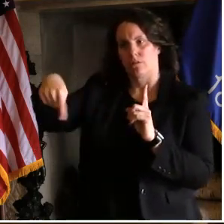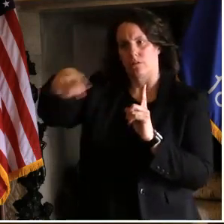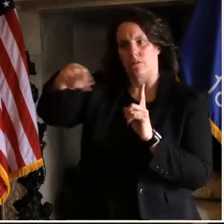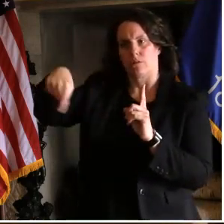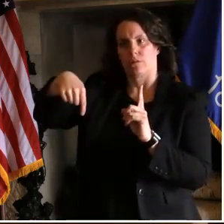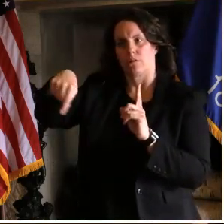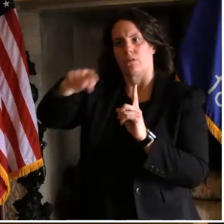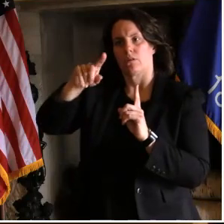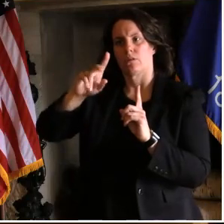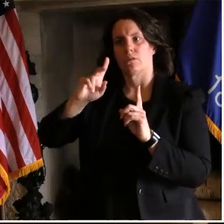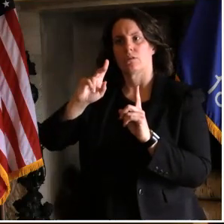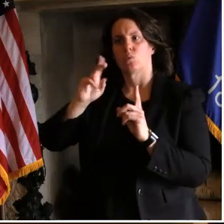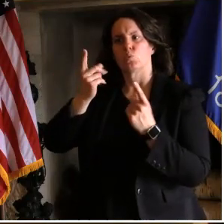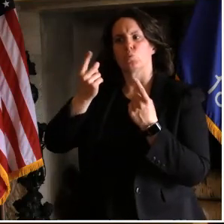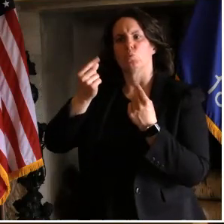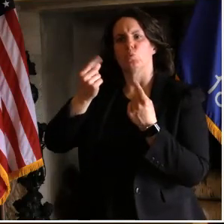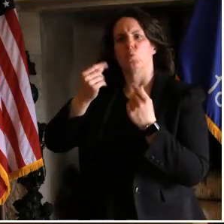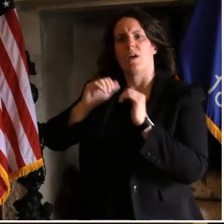I guess, are